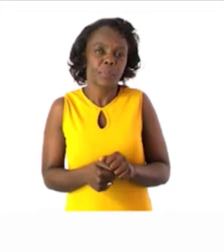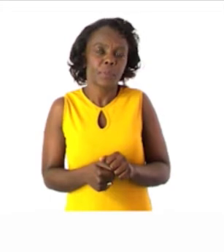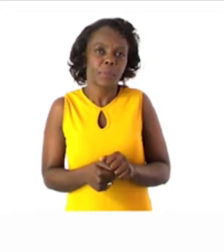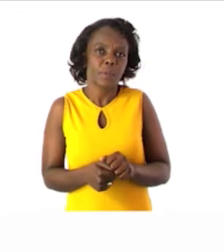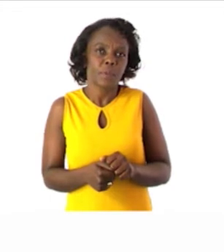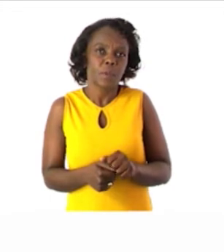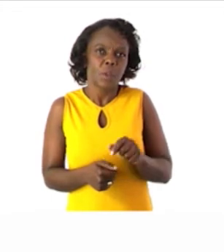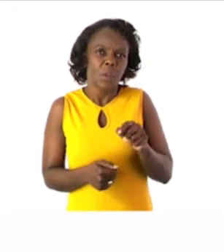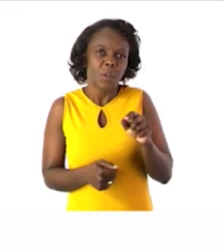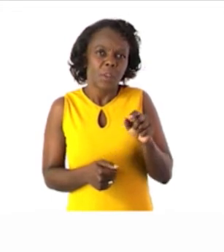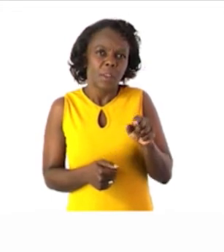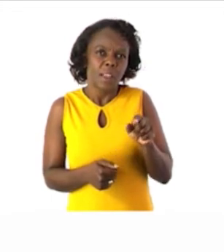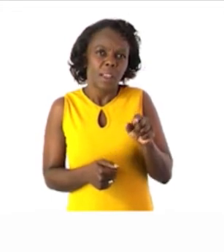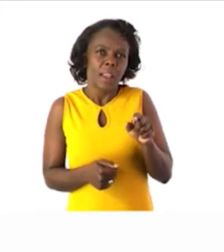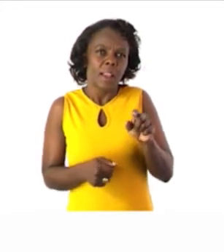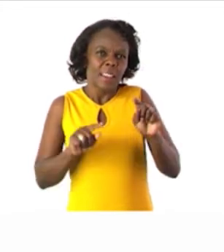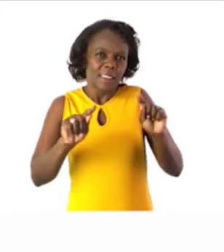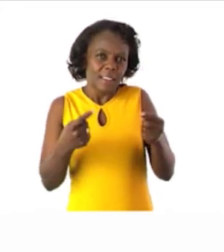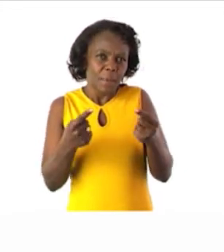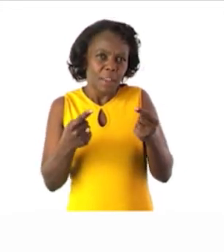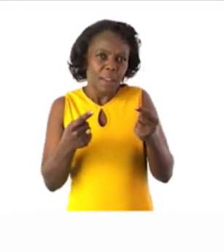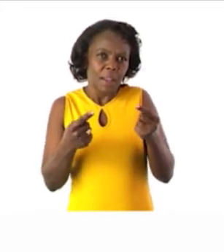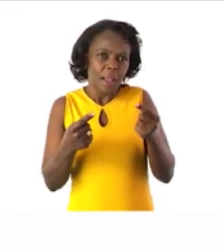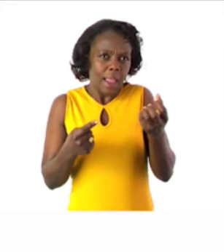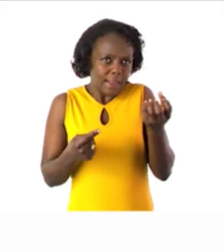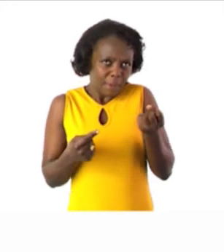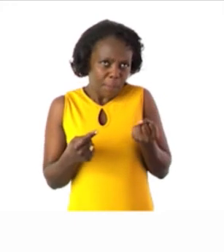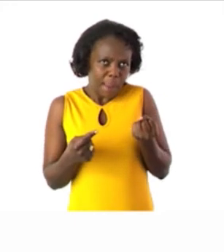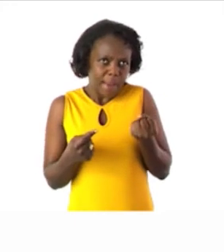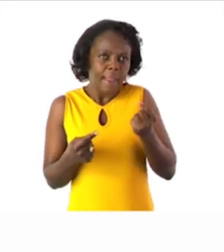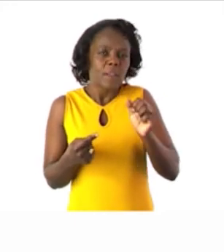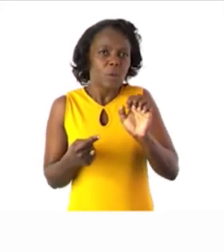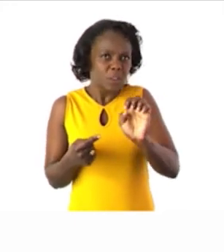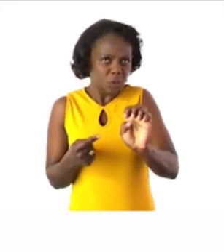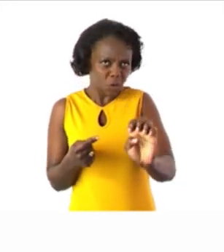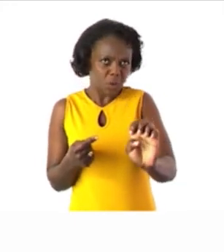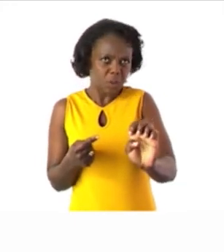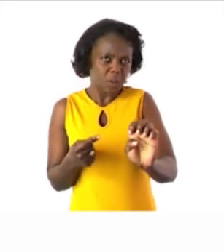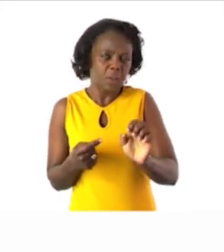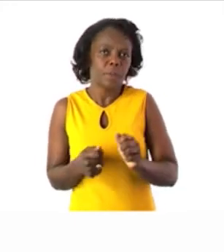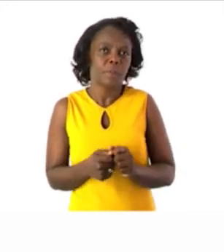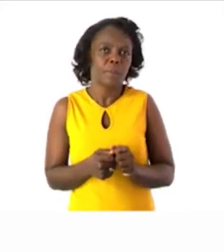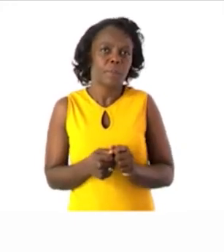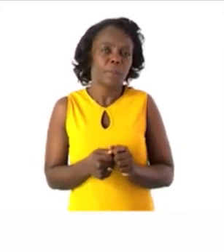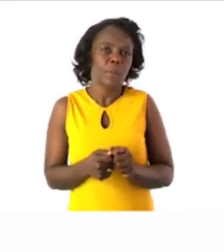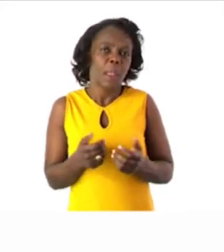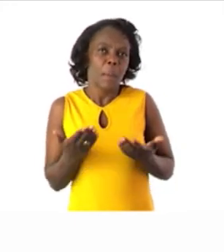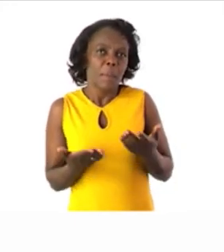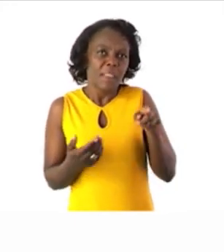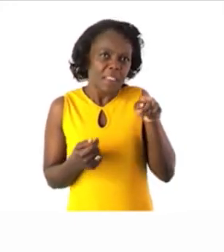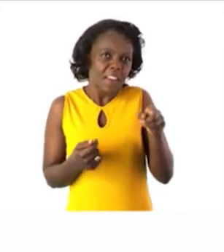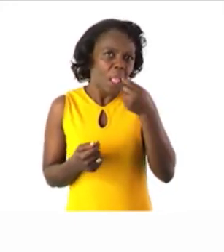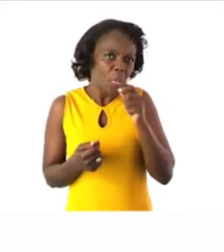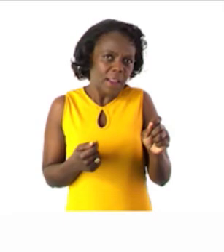to you, then that thing is yours. It's not mine, it's yours. When we say this pencil, for example, belongs